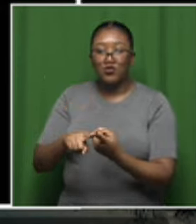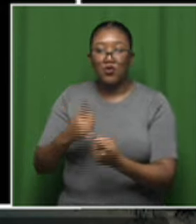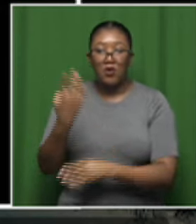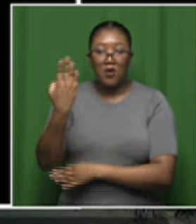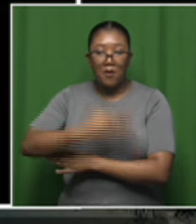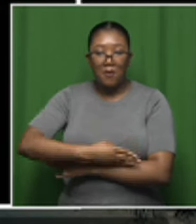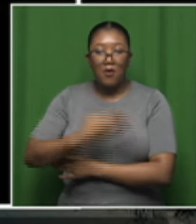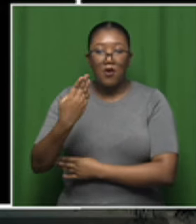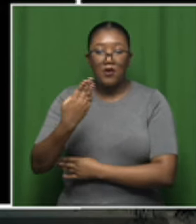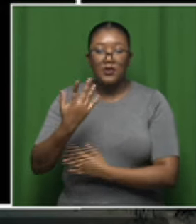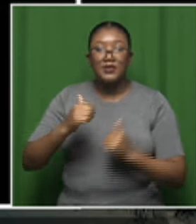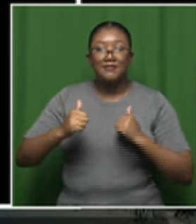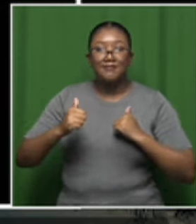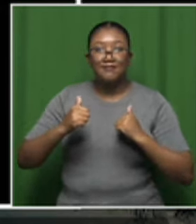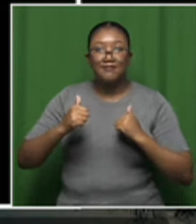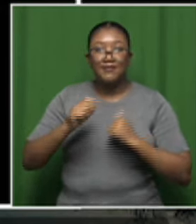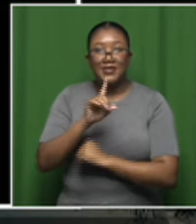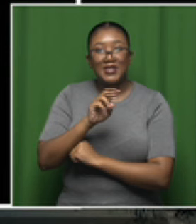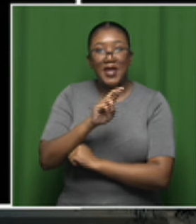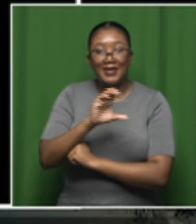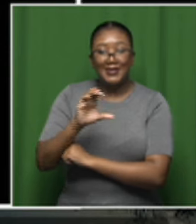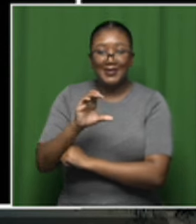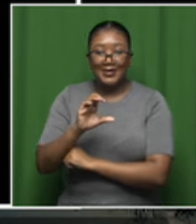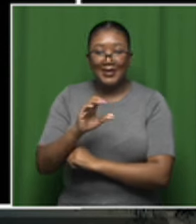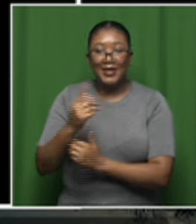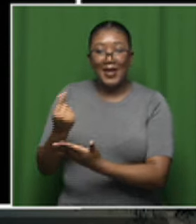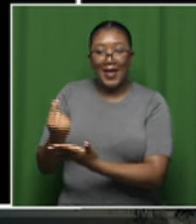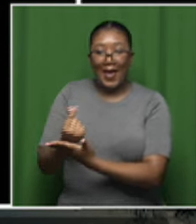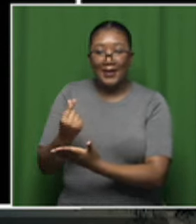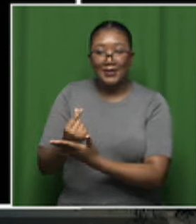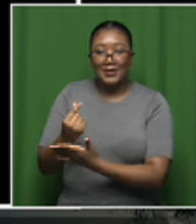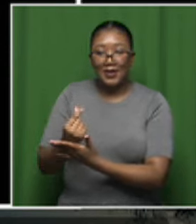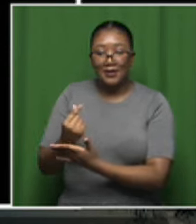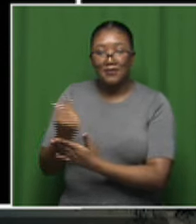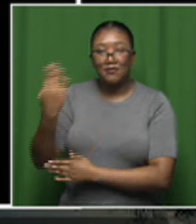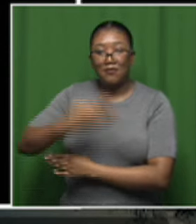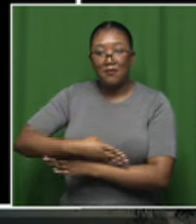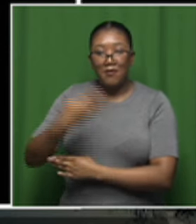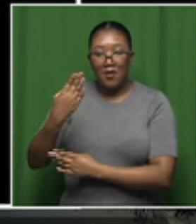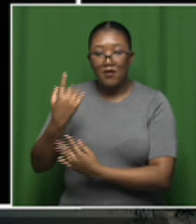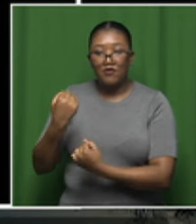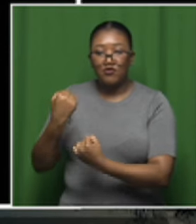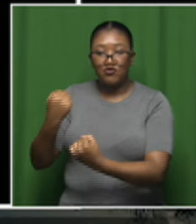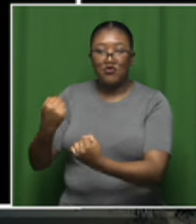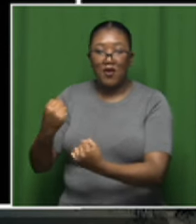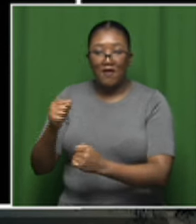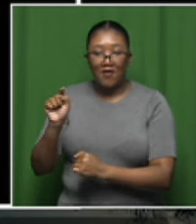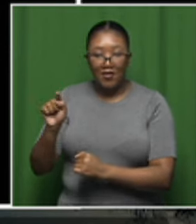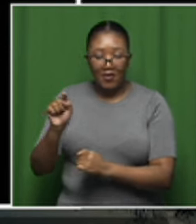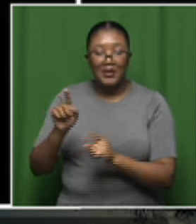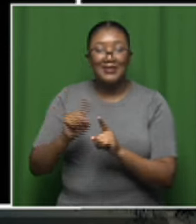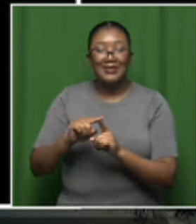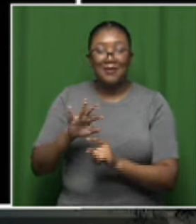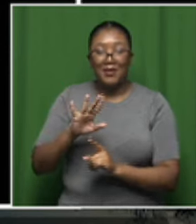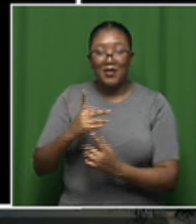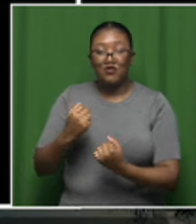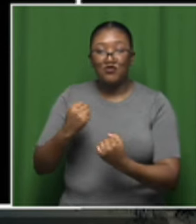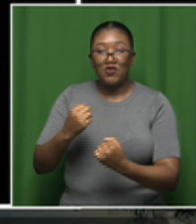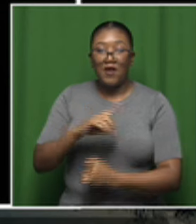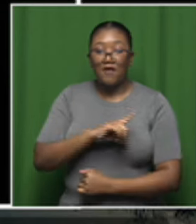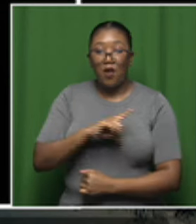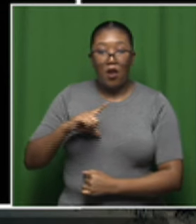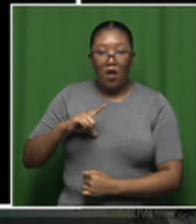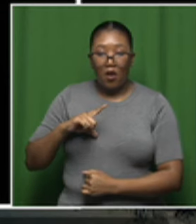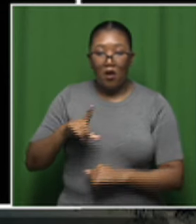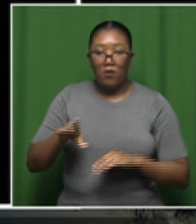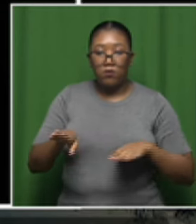of DRC and Uganda, and a long drive to Uganda, where they